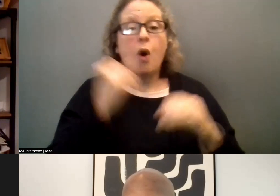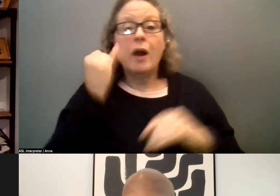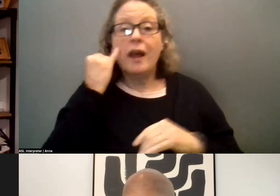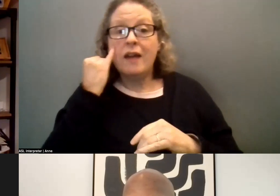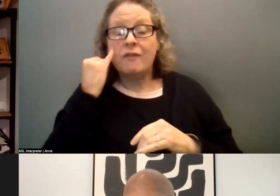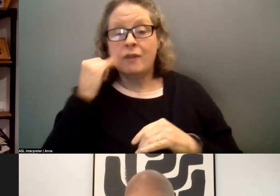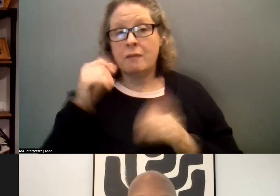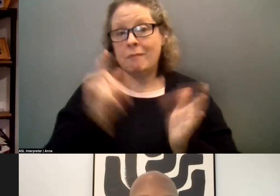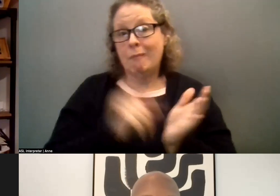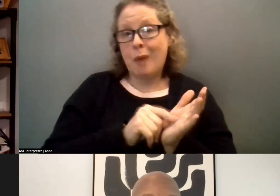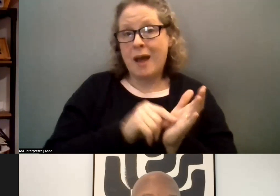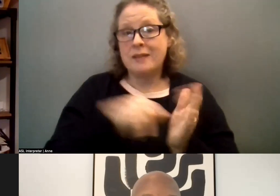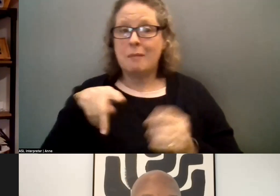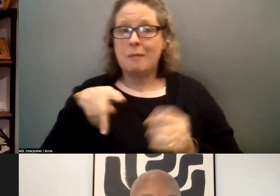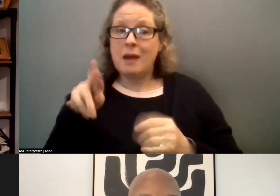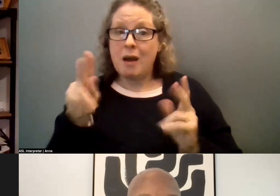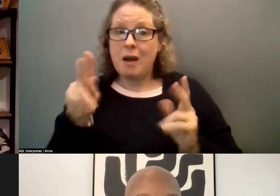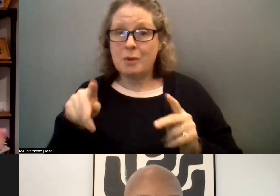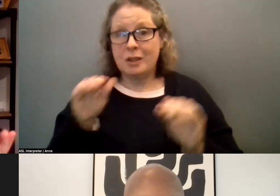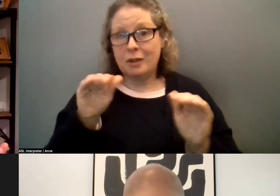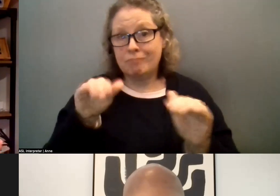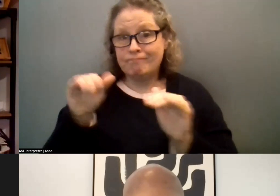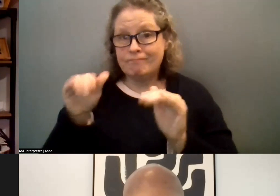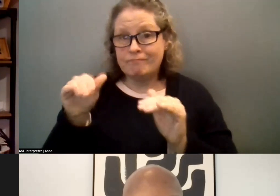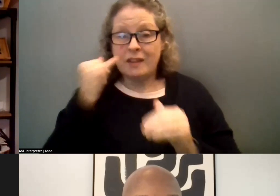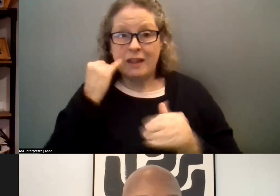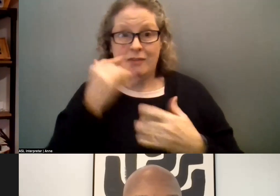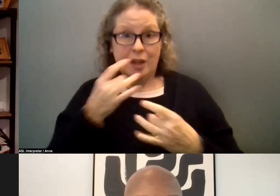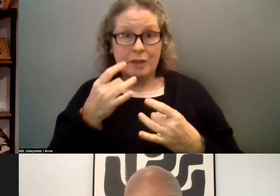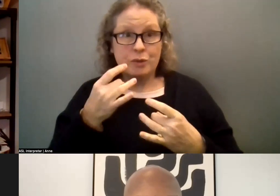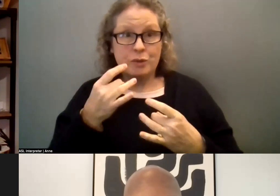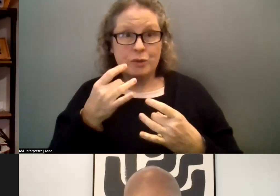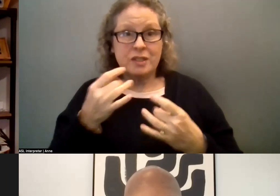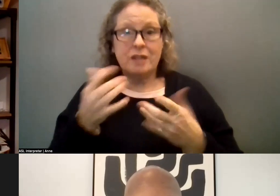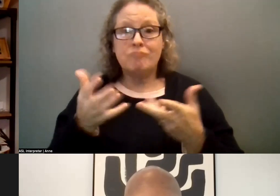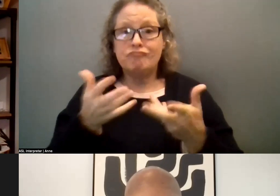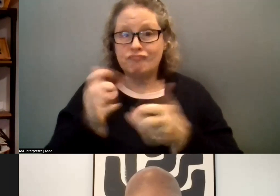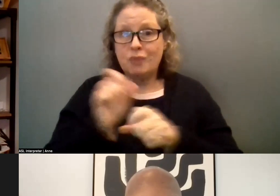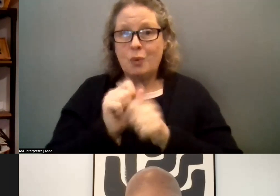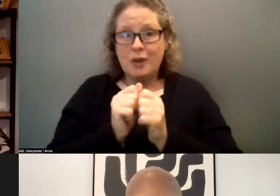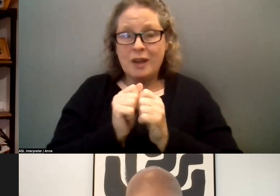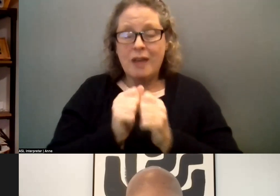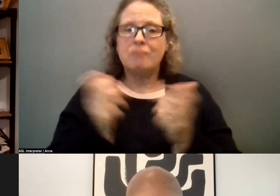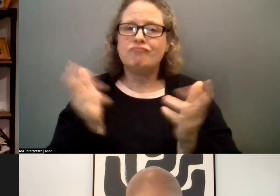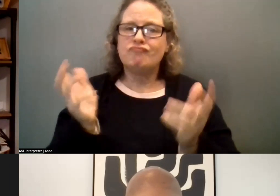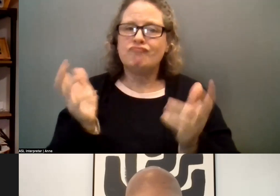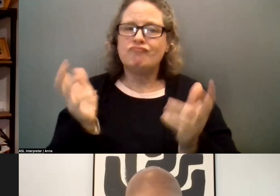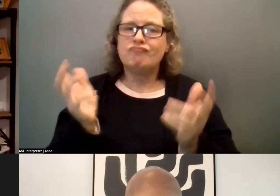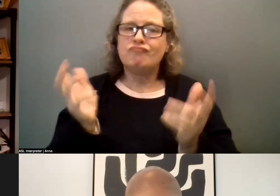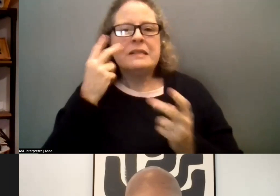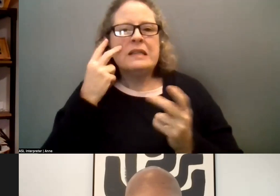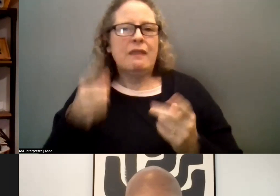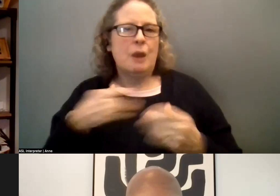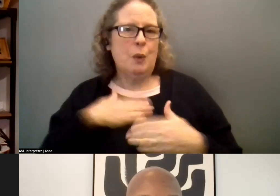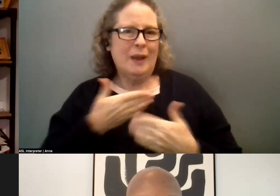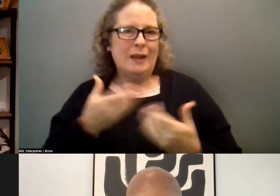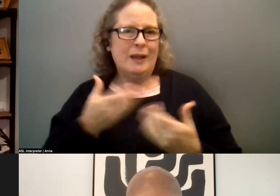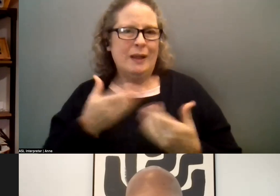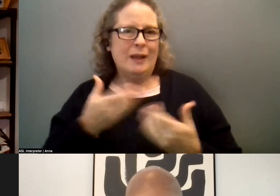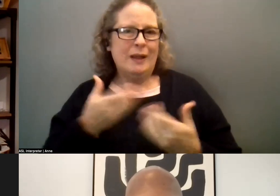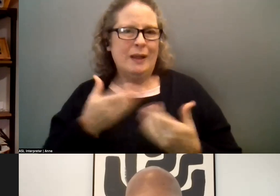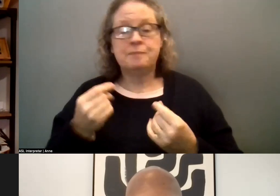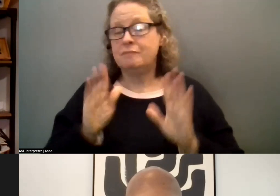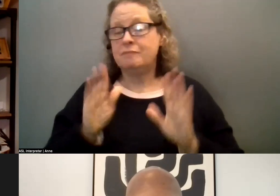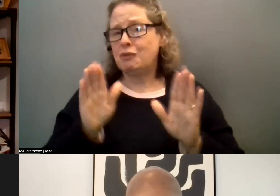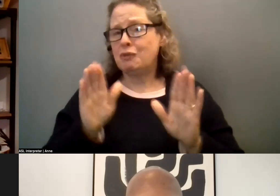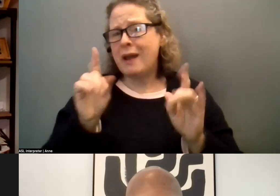they're interested in you and your work, um, have a conversation with them, see what they're willing to do. But it's a great, and the bottom